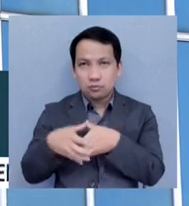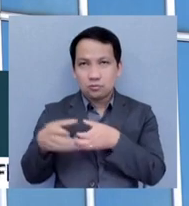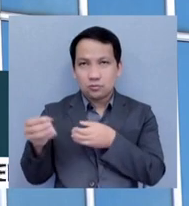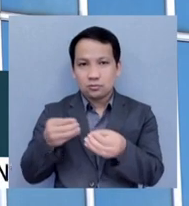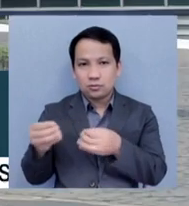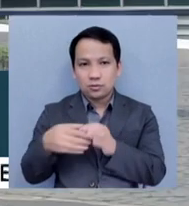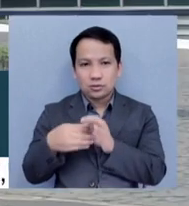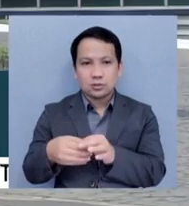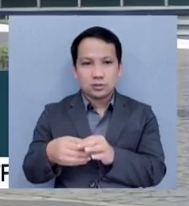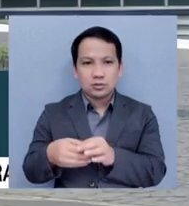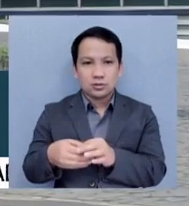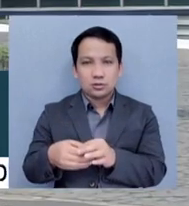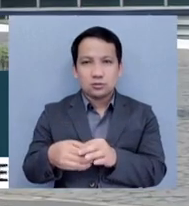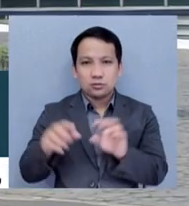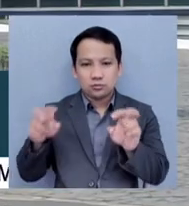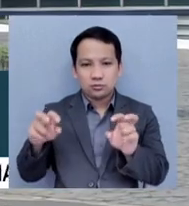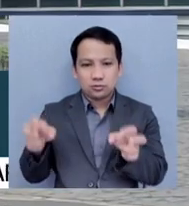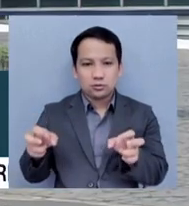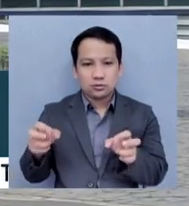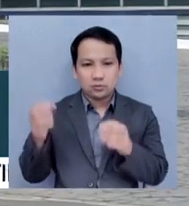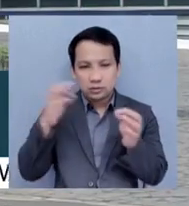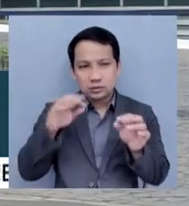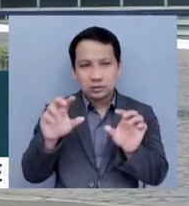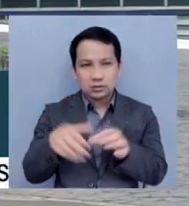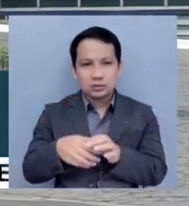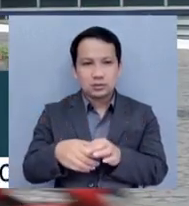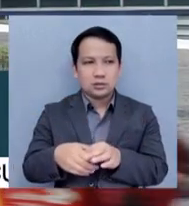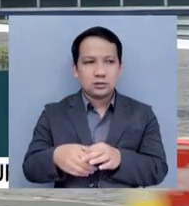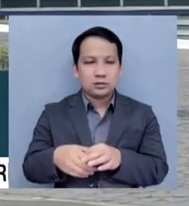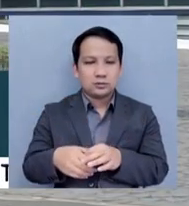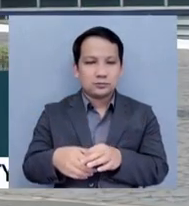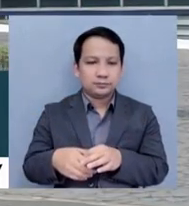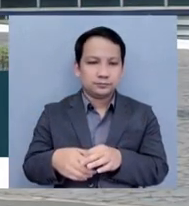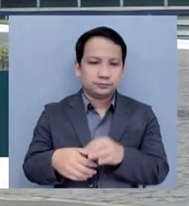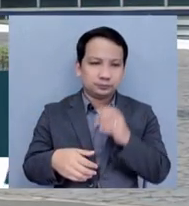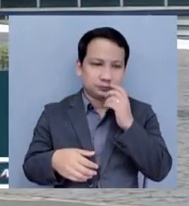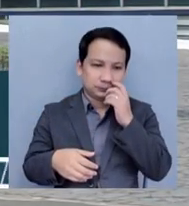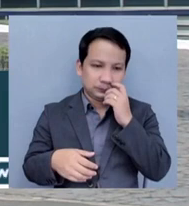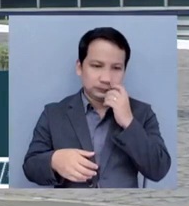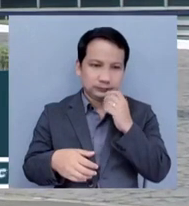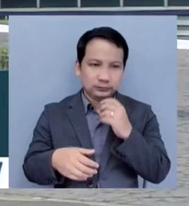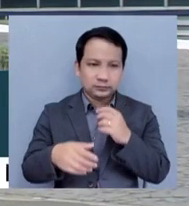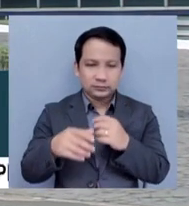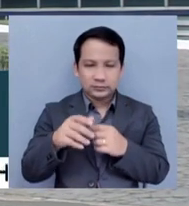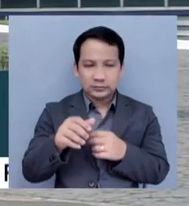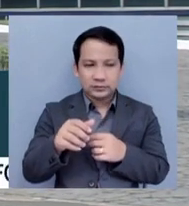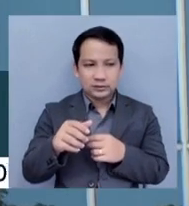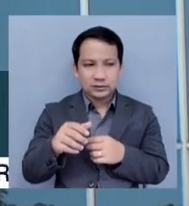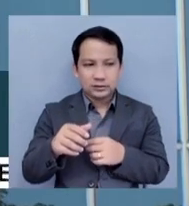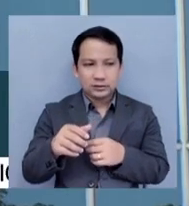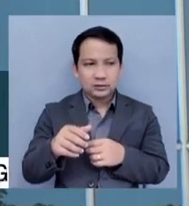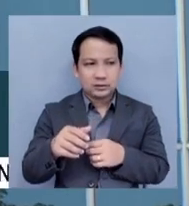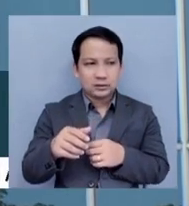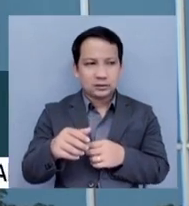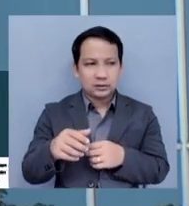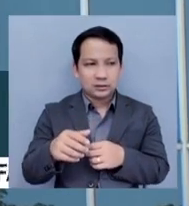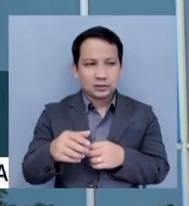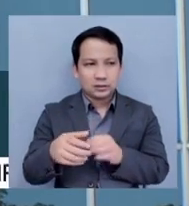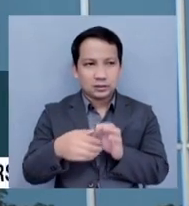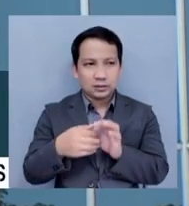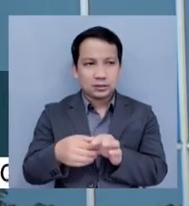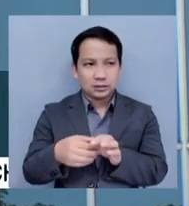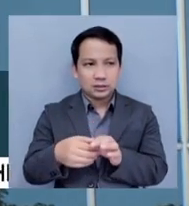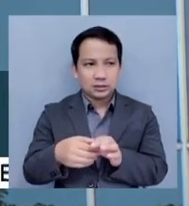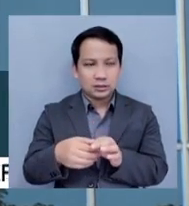operational support units. So, nag-create sila uri ng HSOT, Anti-Illegal Drug Special Task